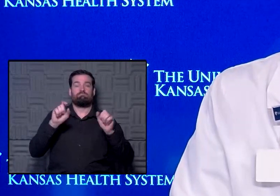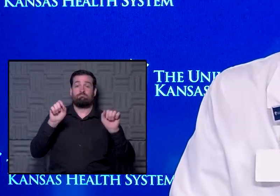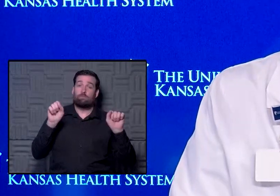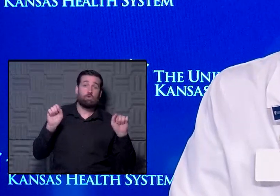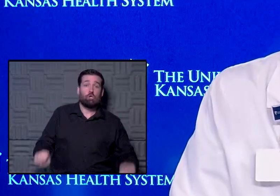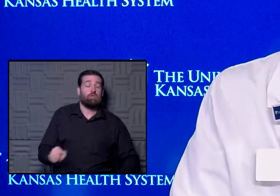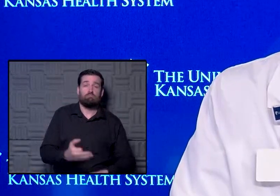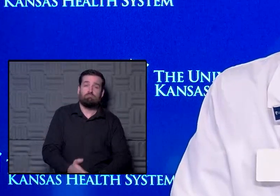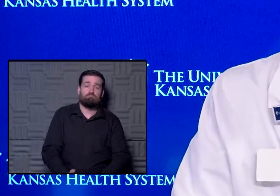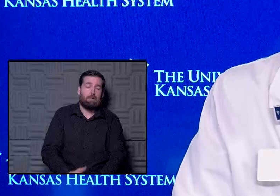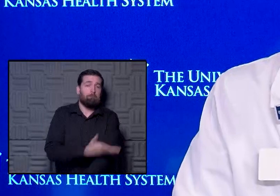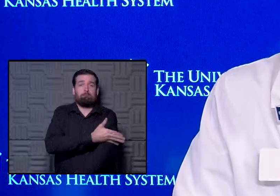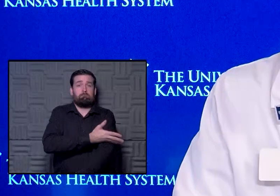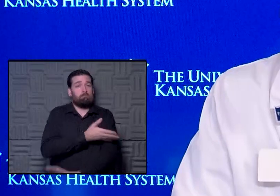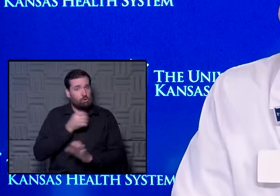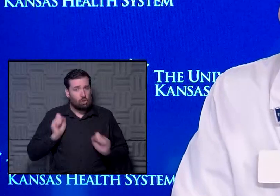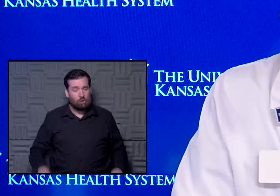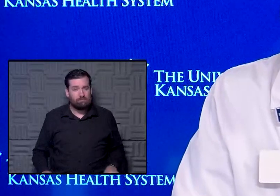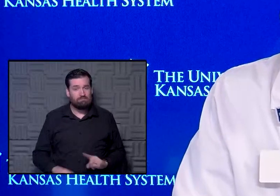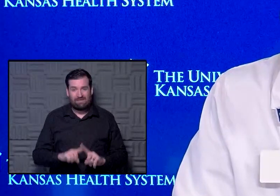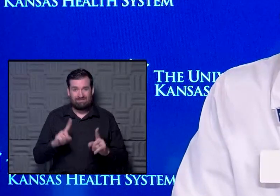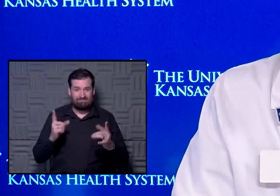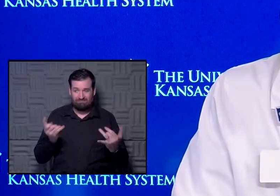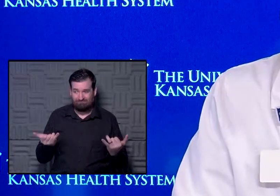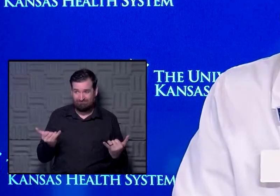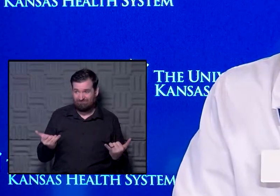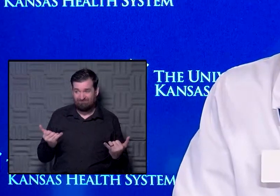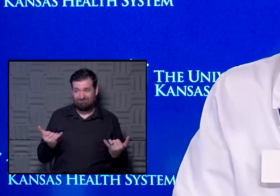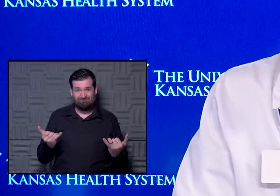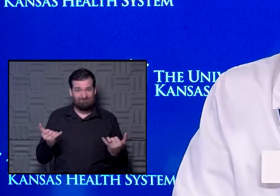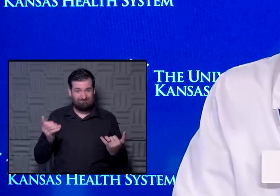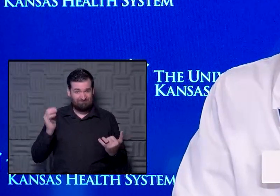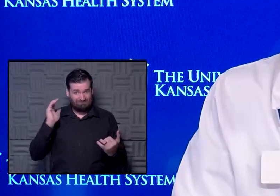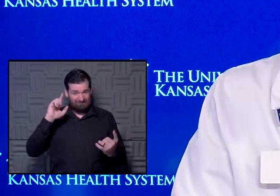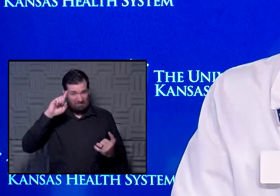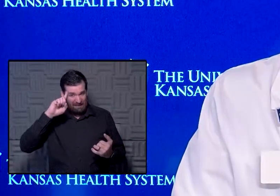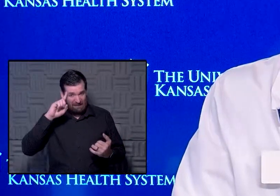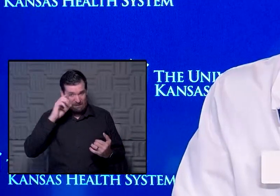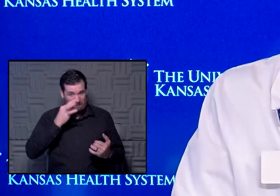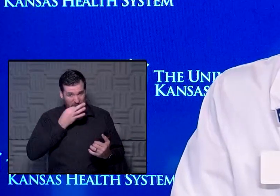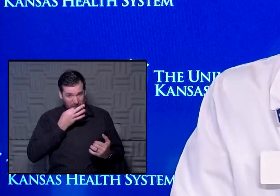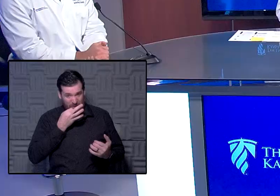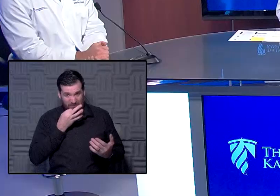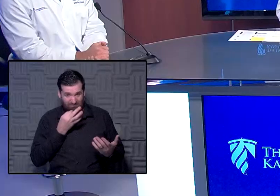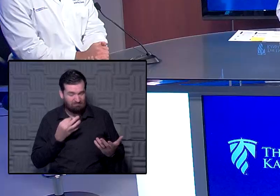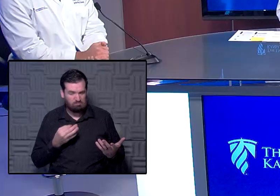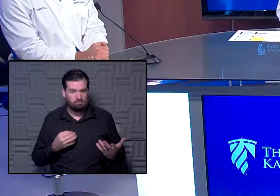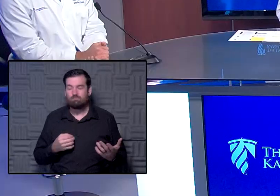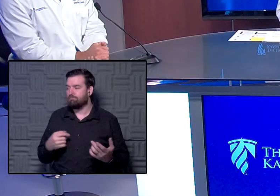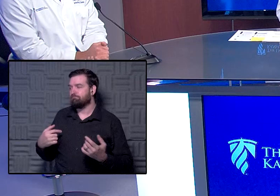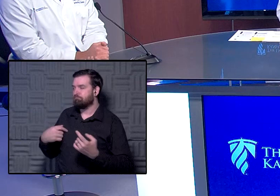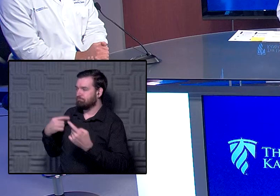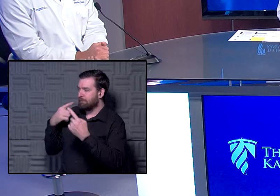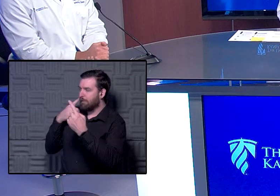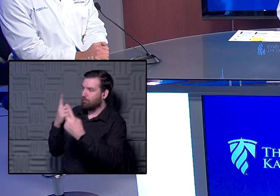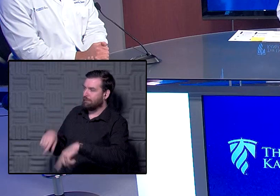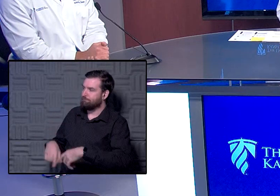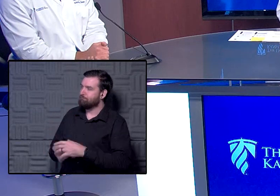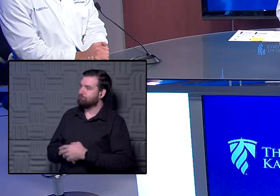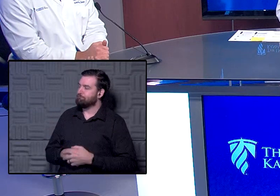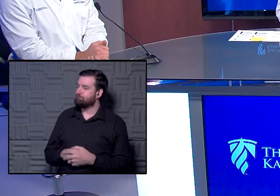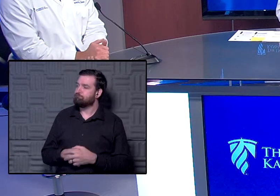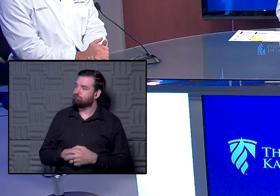better, but as of now, I can't say that we've rounded a corner. No, I agree with you, and I